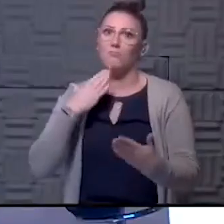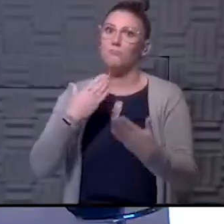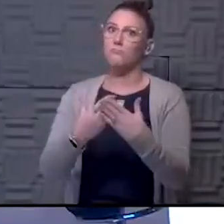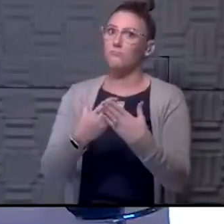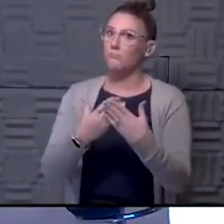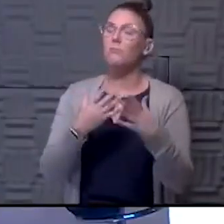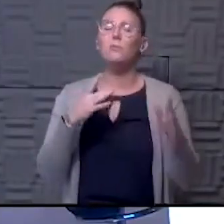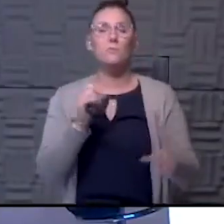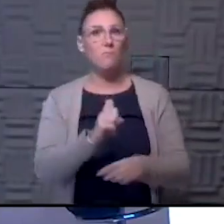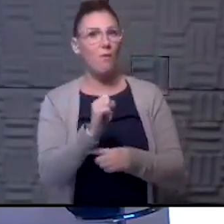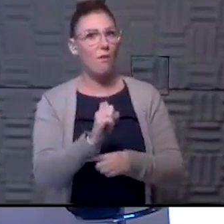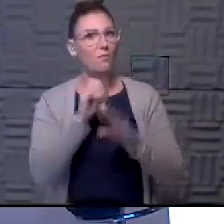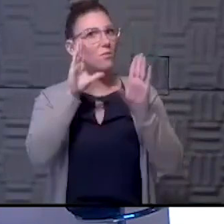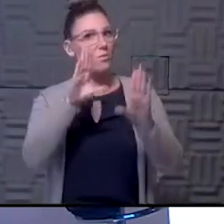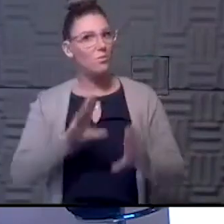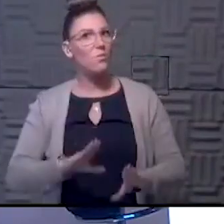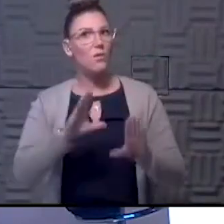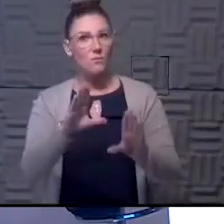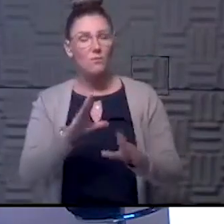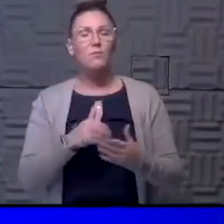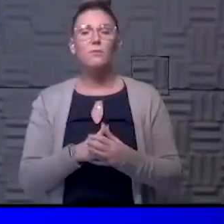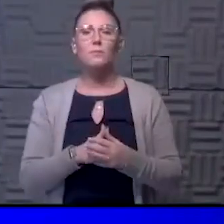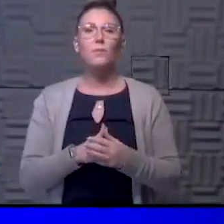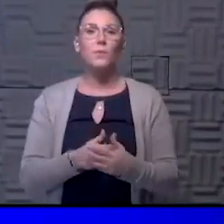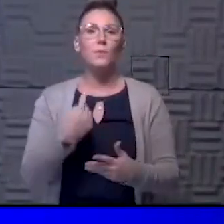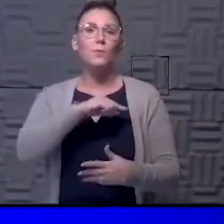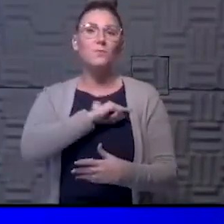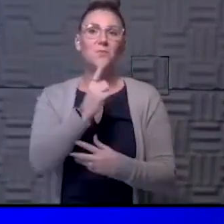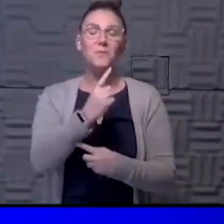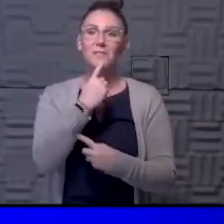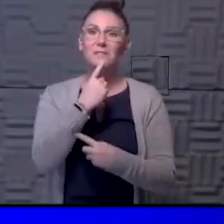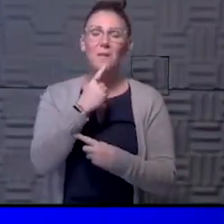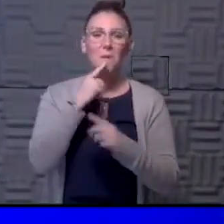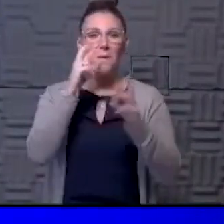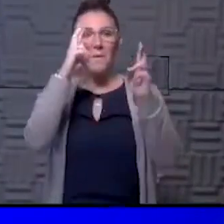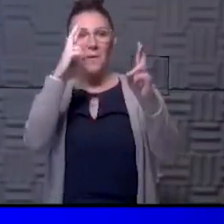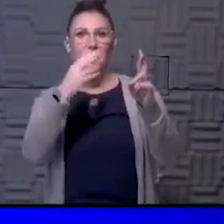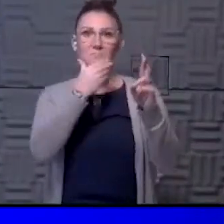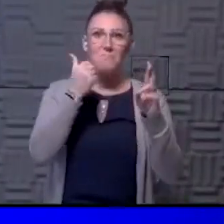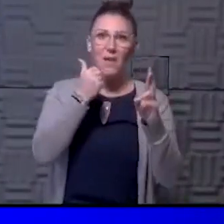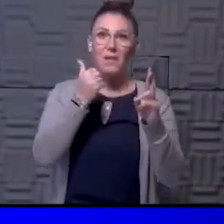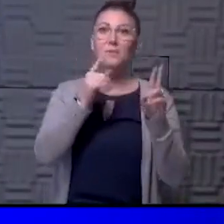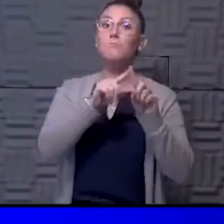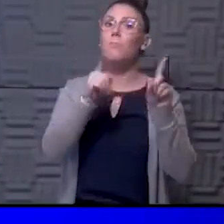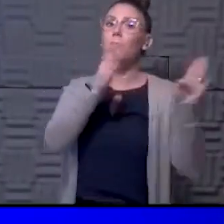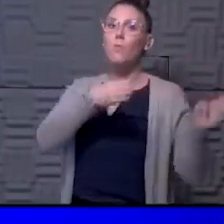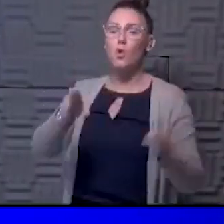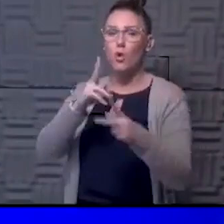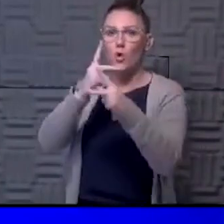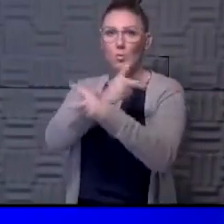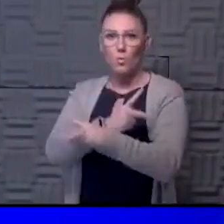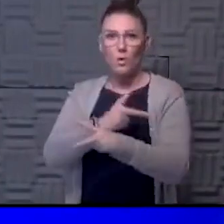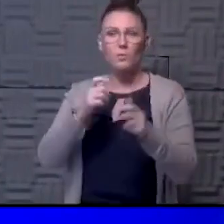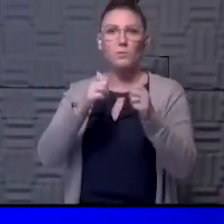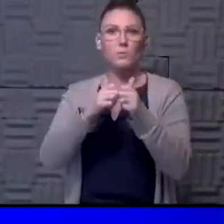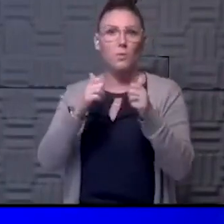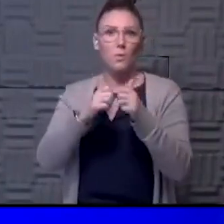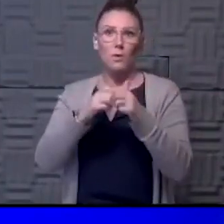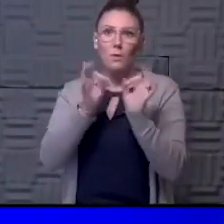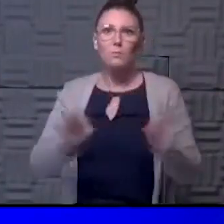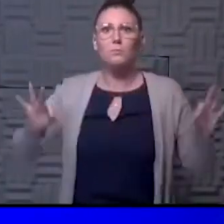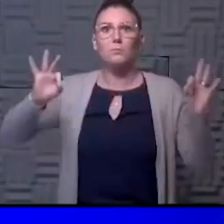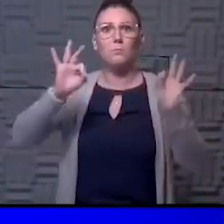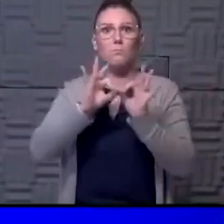think it's great news. And, we were always saying, hope for the best, and we were preparing for the worst as far as critical drugs, especially when you're